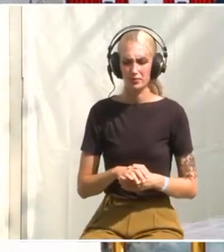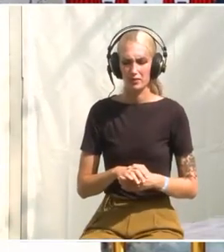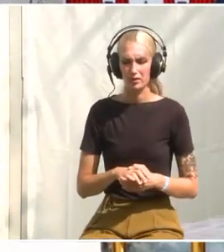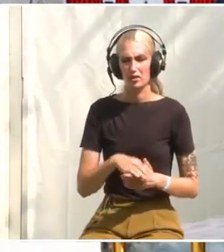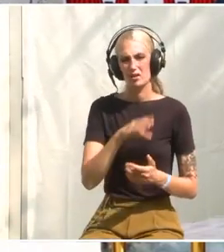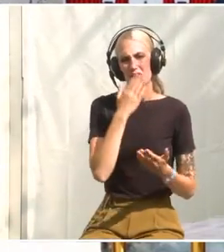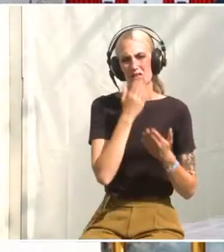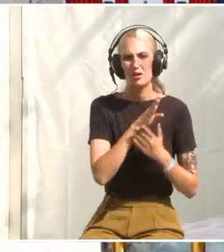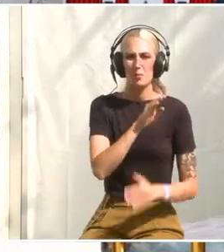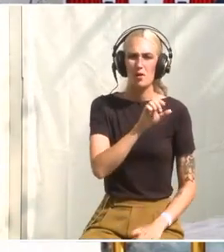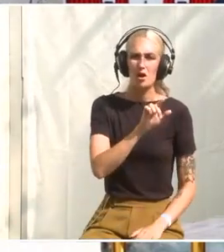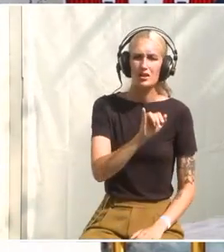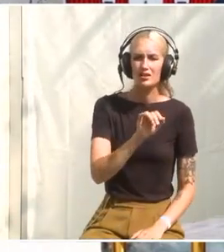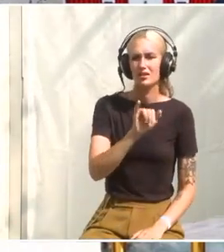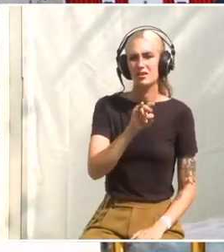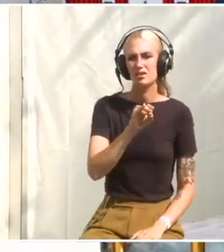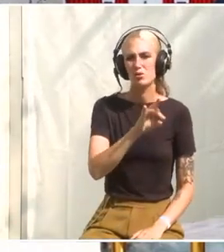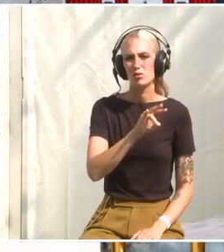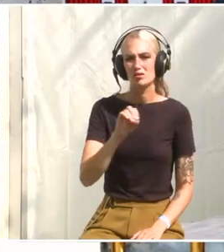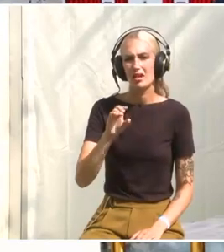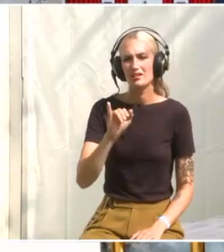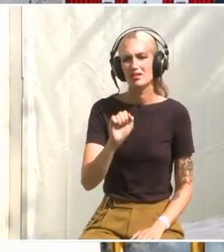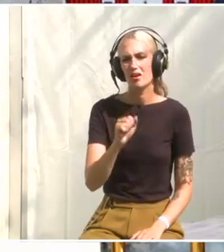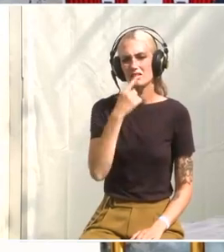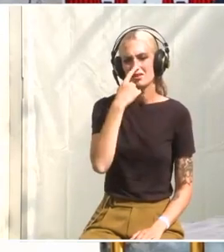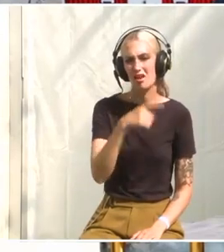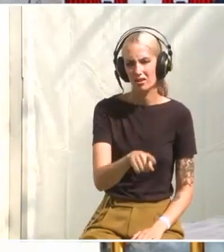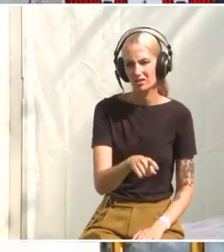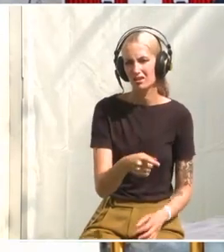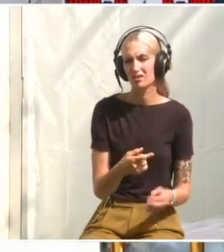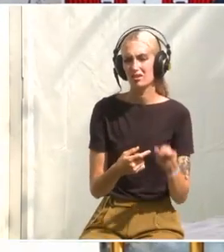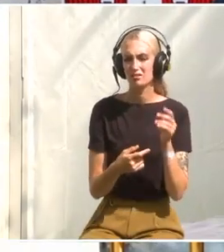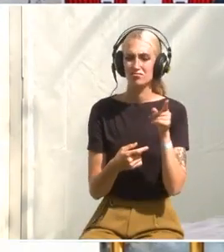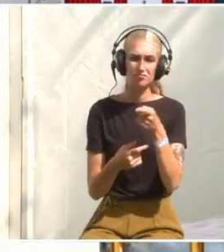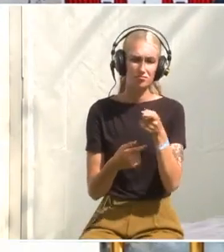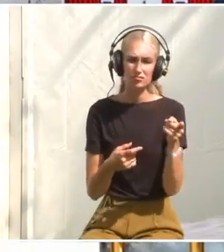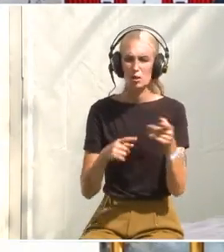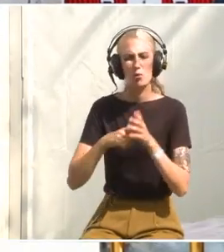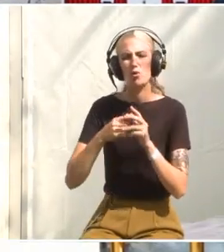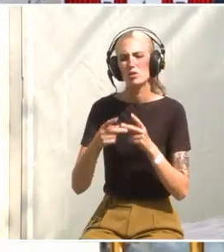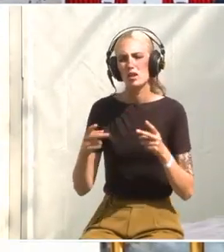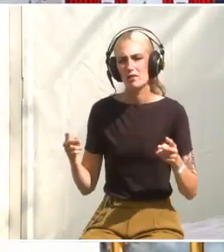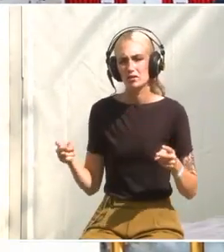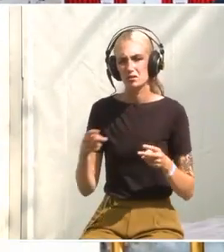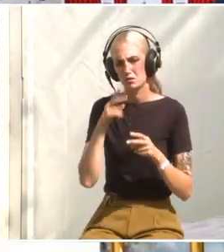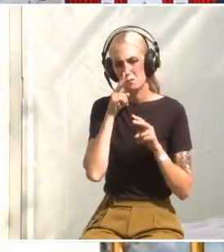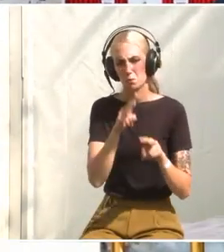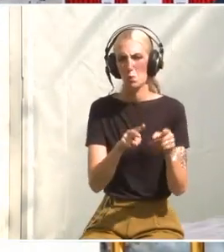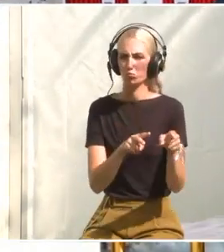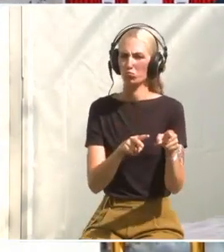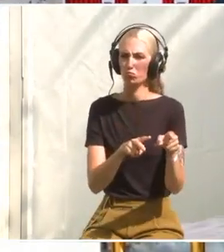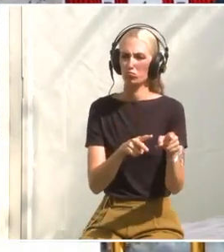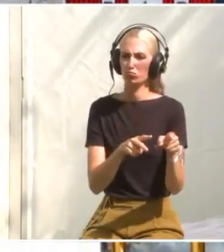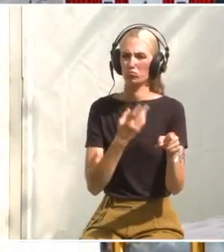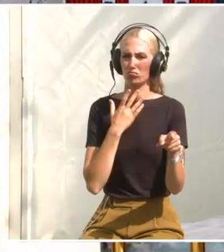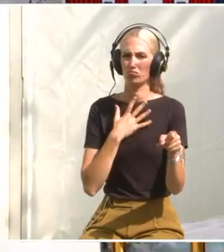Bali or kind of Indonesia, Thailand, these centers that a lot of them for different reasons have conglomerated. It's mainly